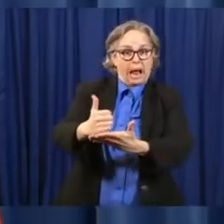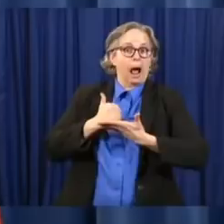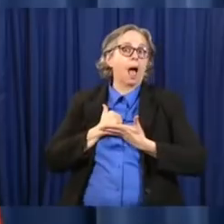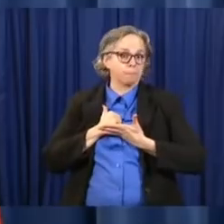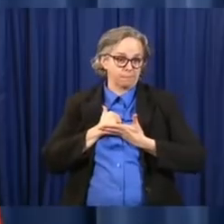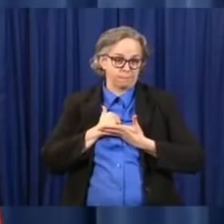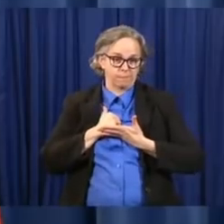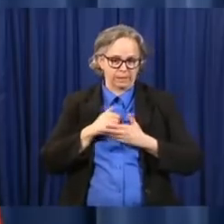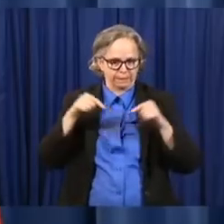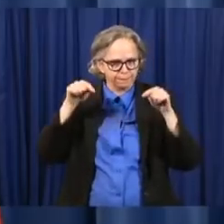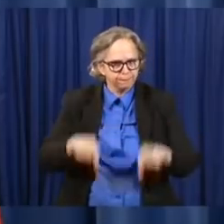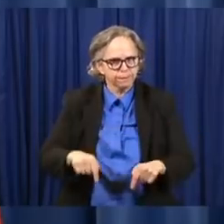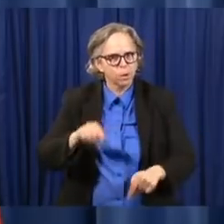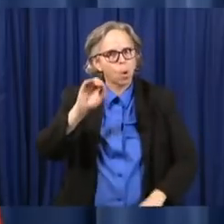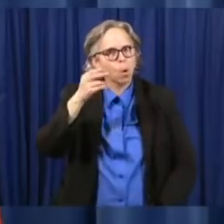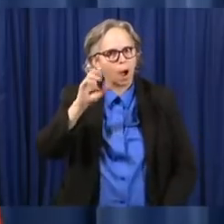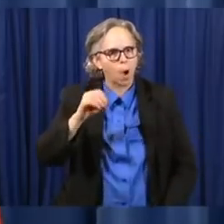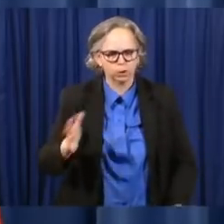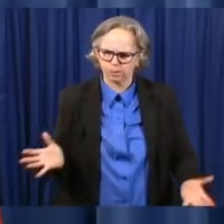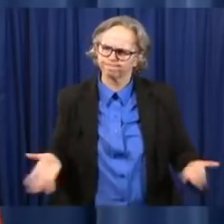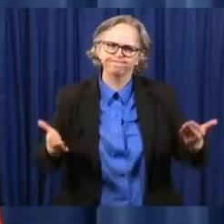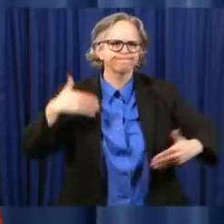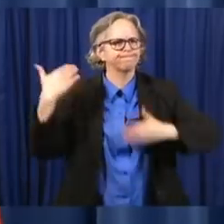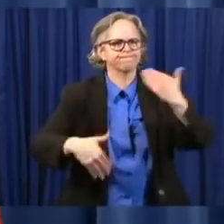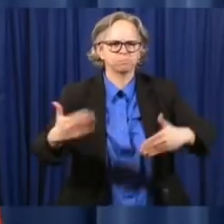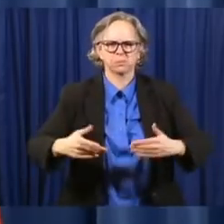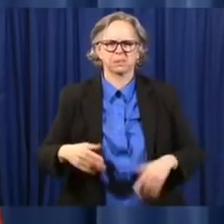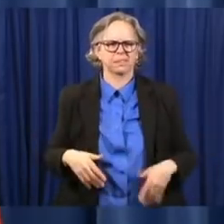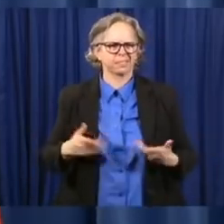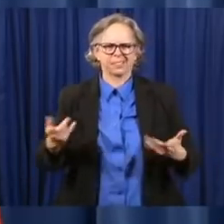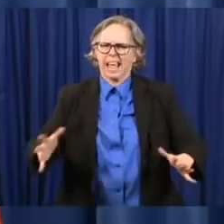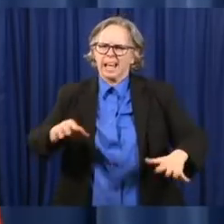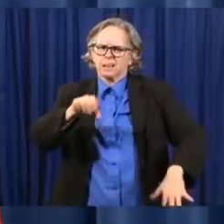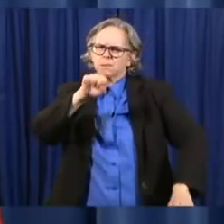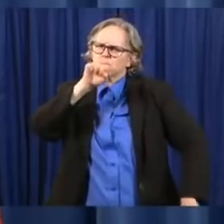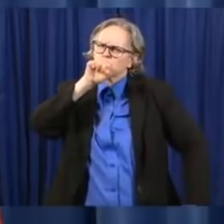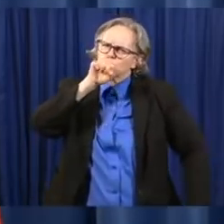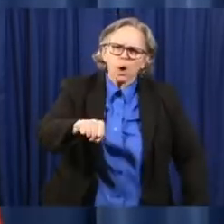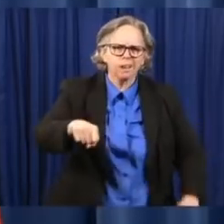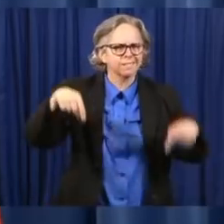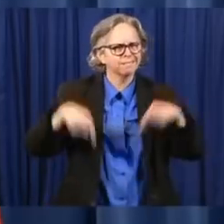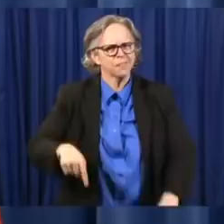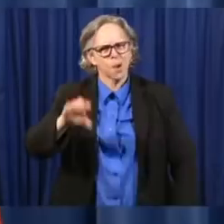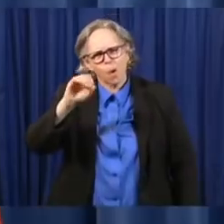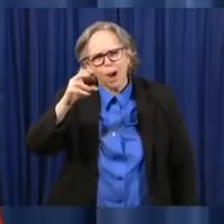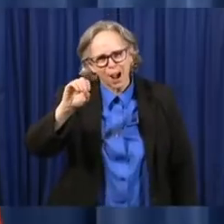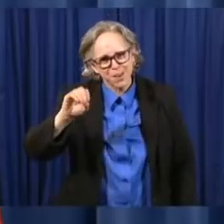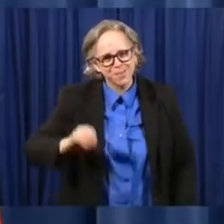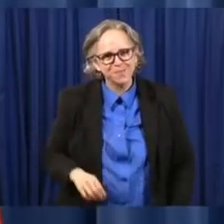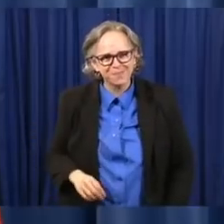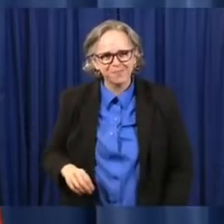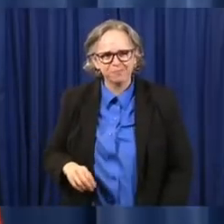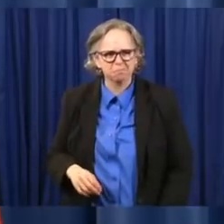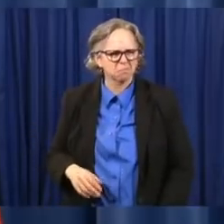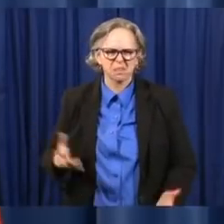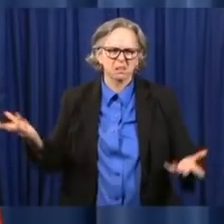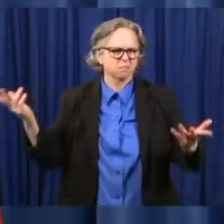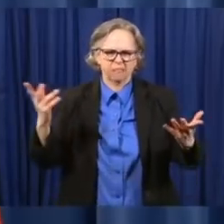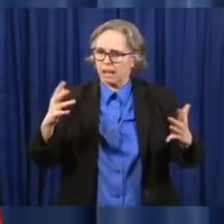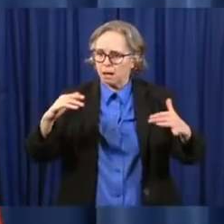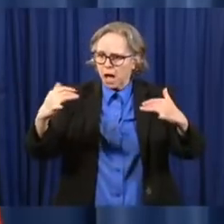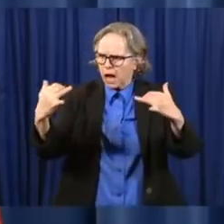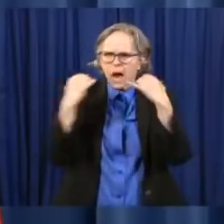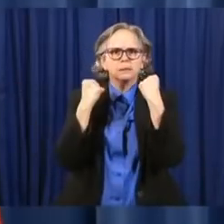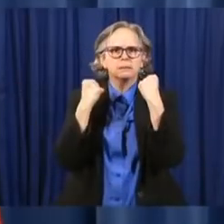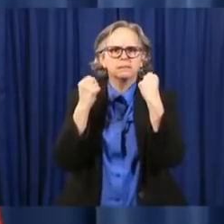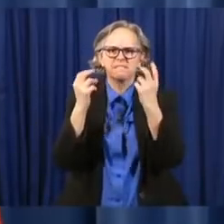forward. They both love Ohio, and they both, as I said, were quick to say yes when I asked them